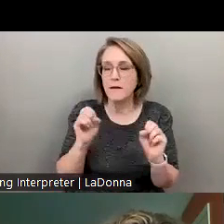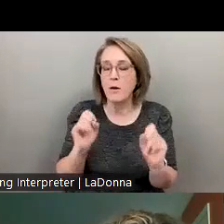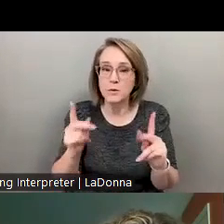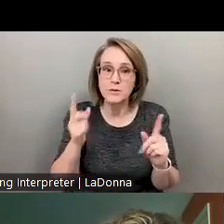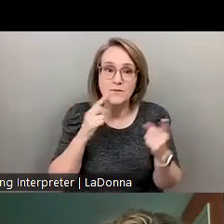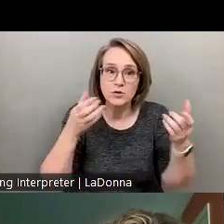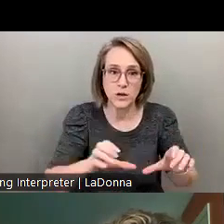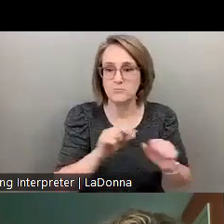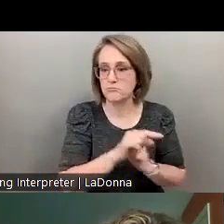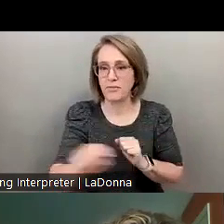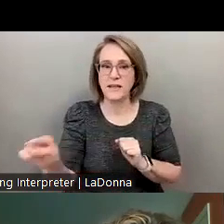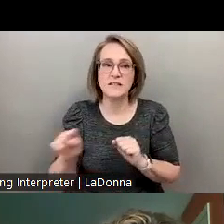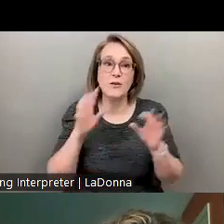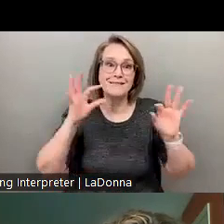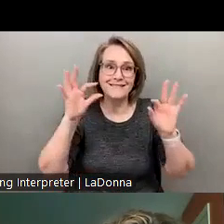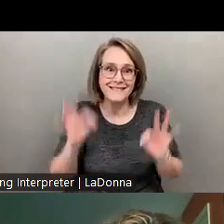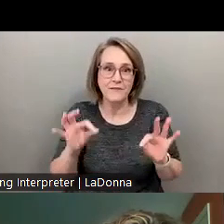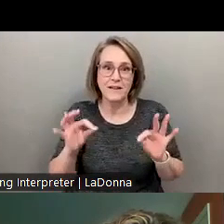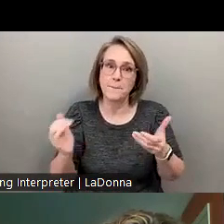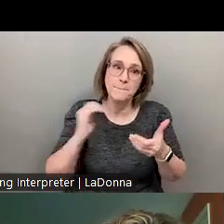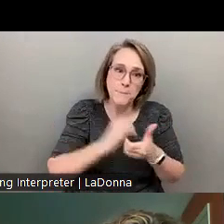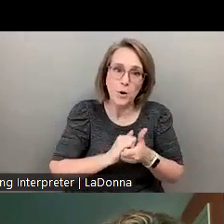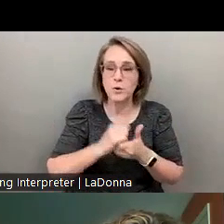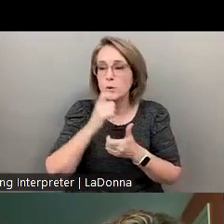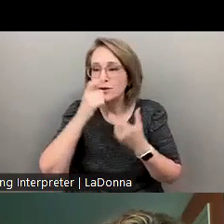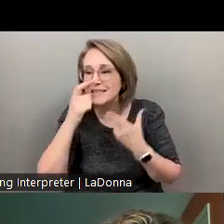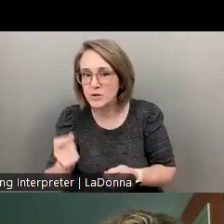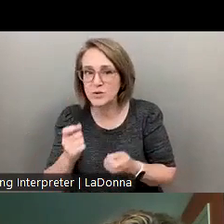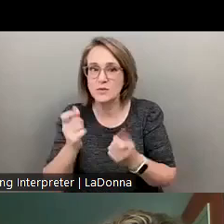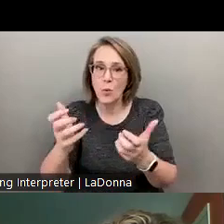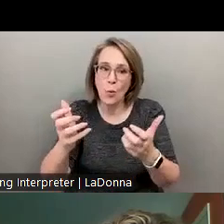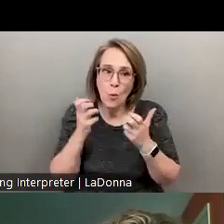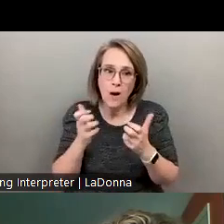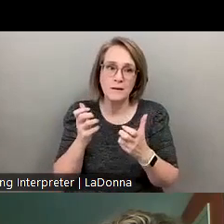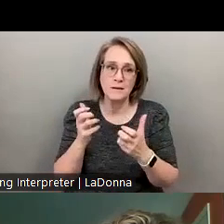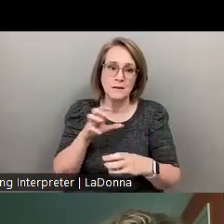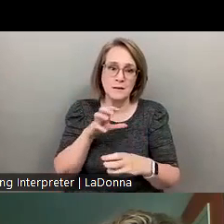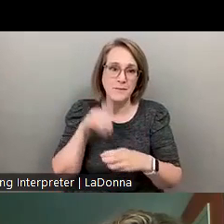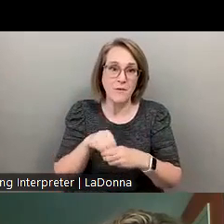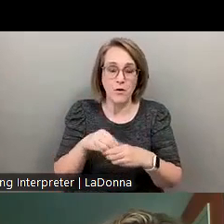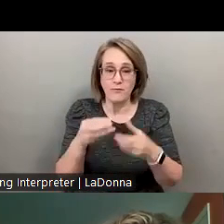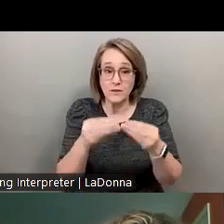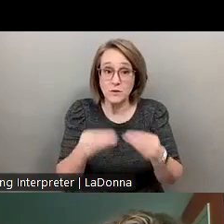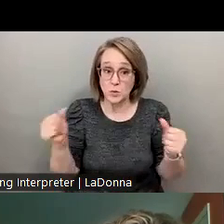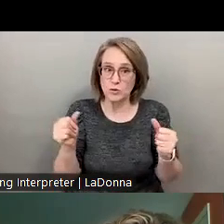are definitely a partner who are very interested in being part of the solutions